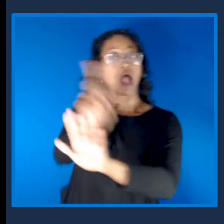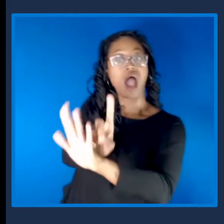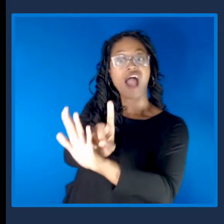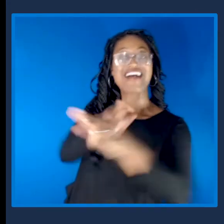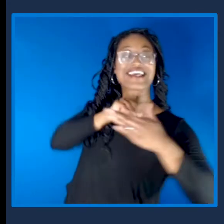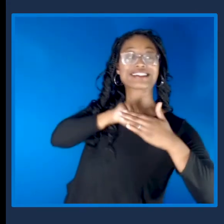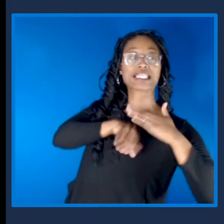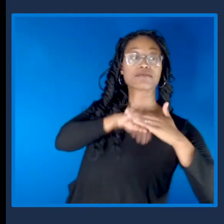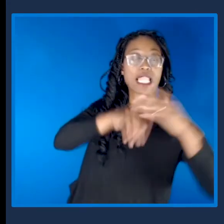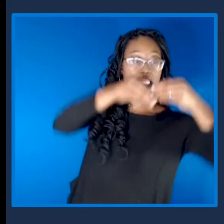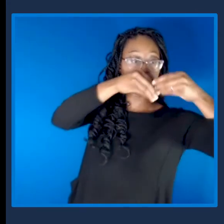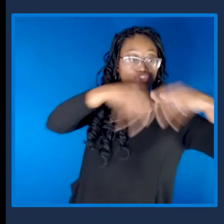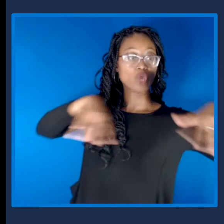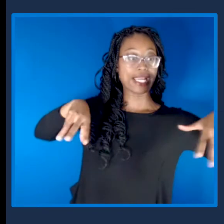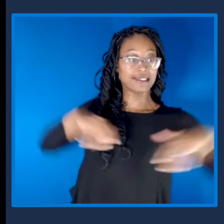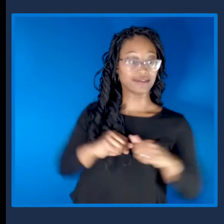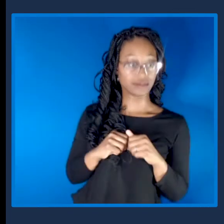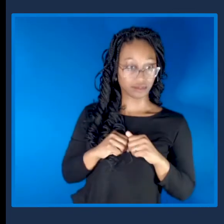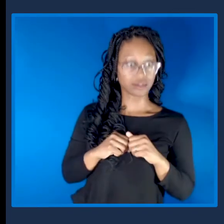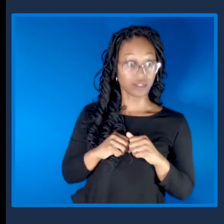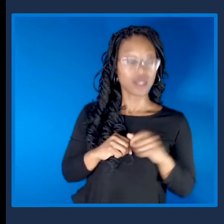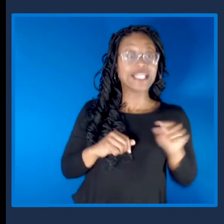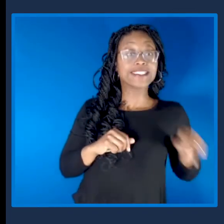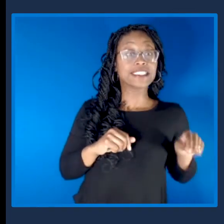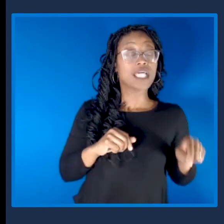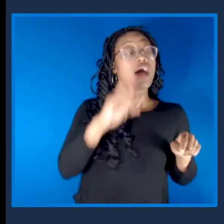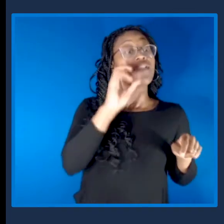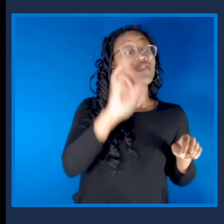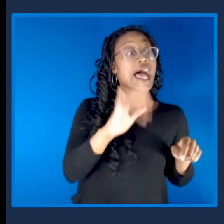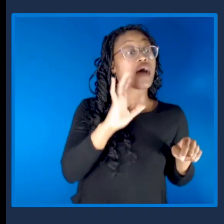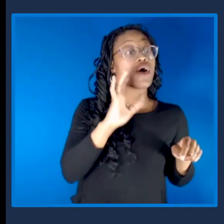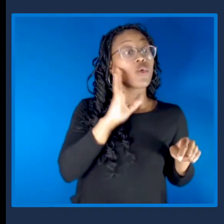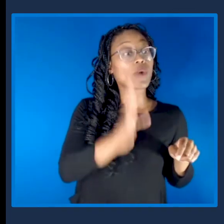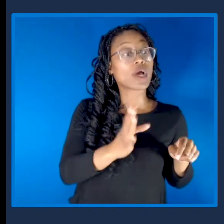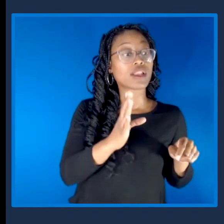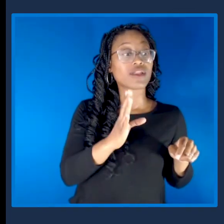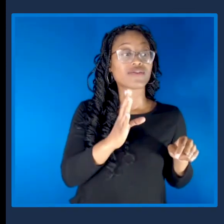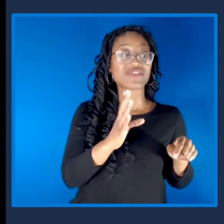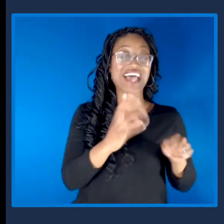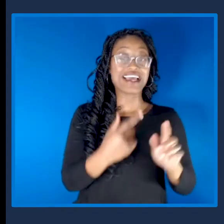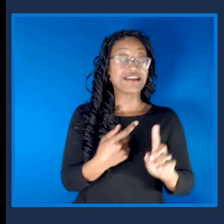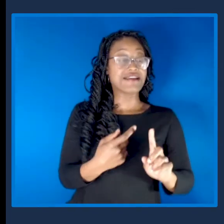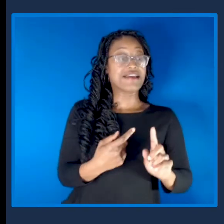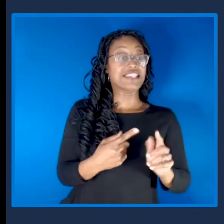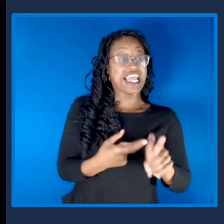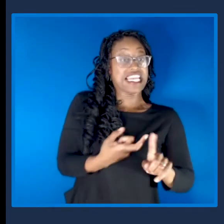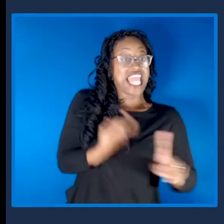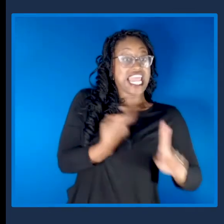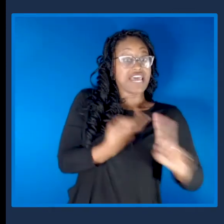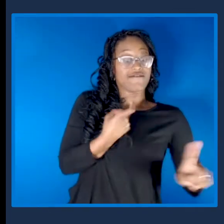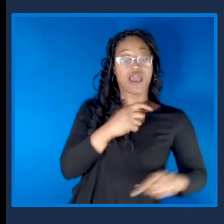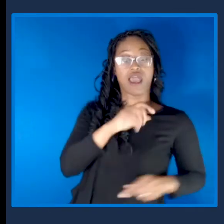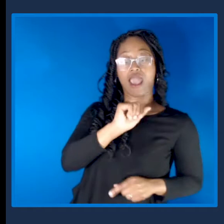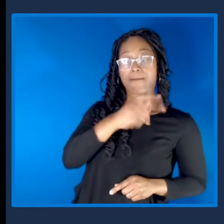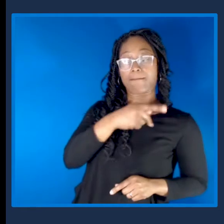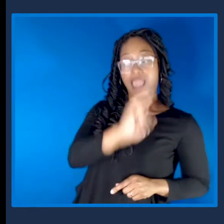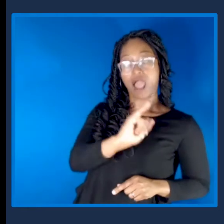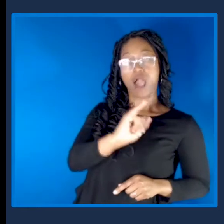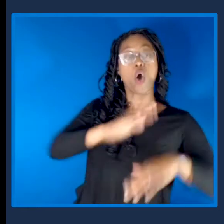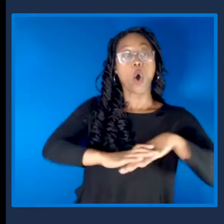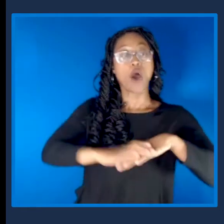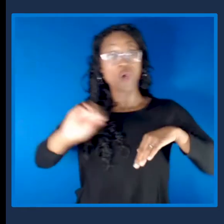accessibility tree that the native API on the operating